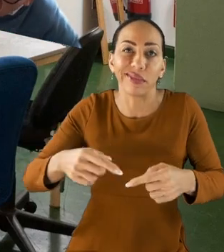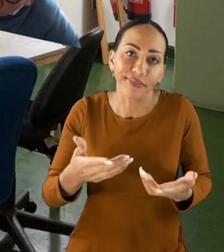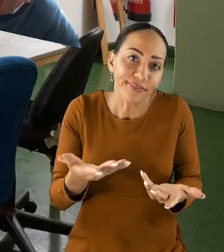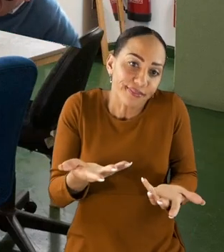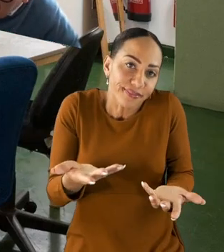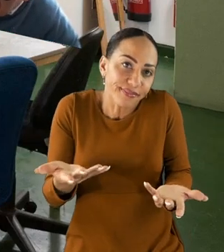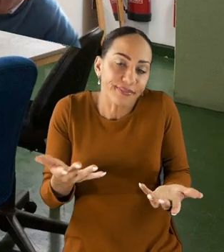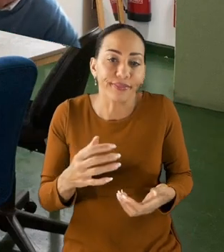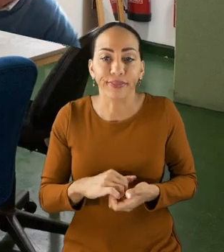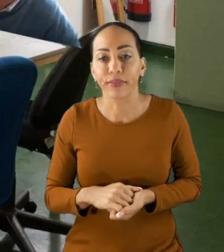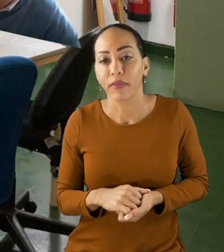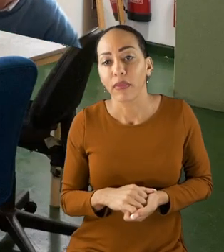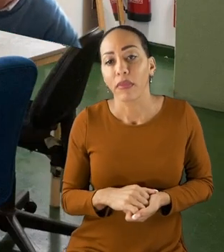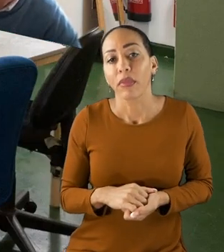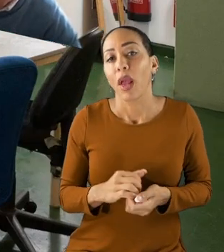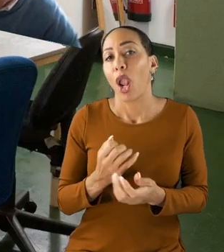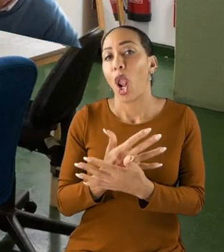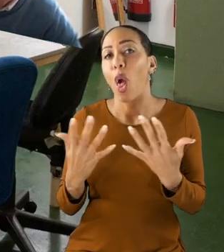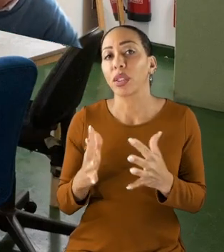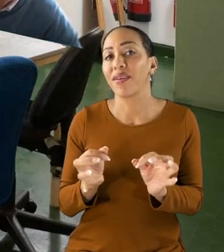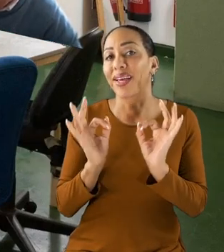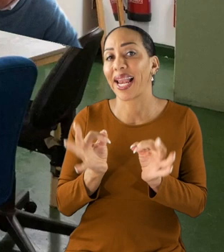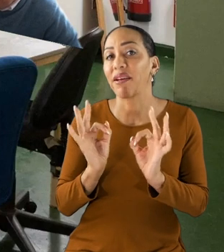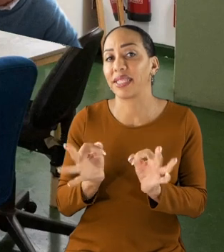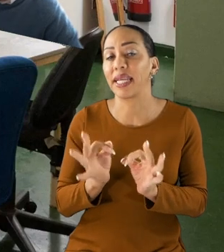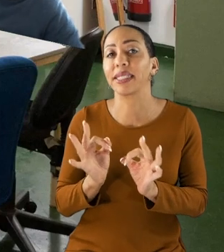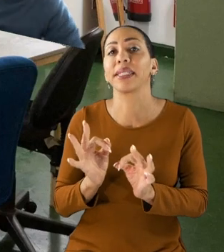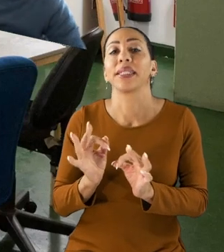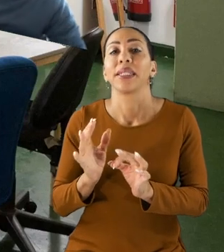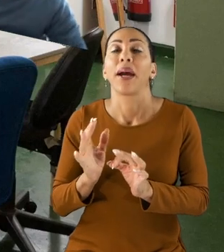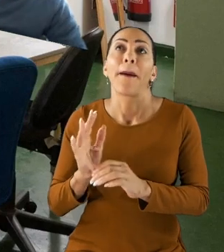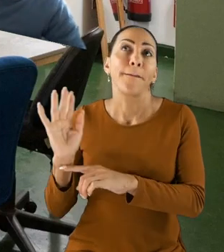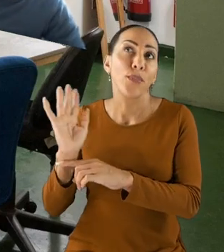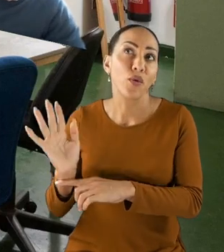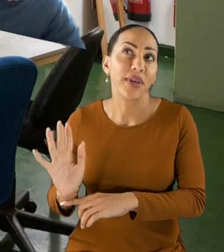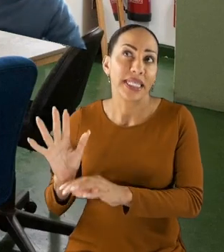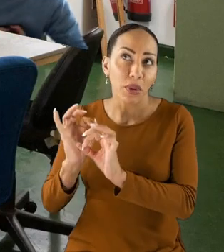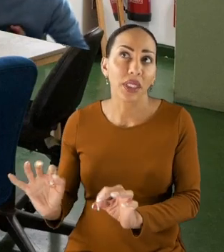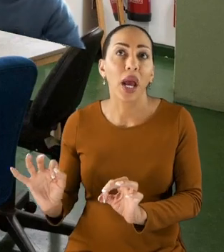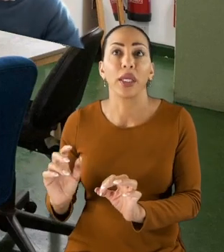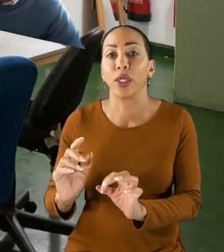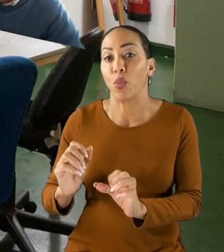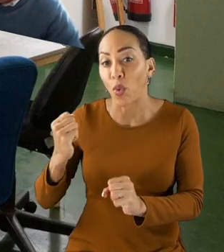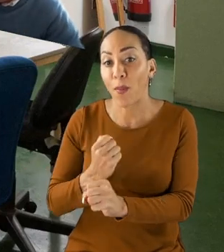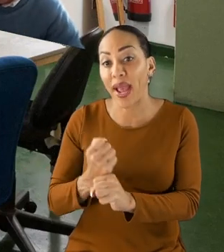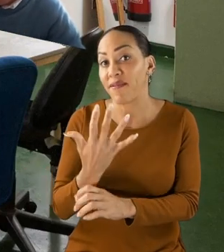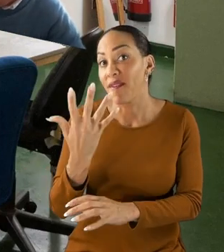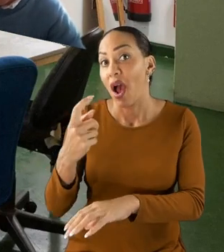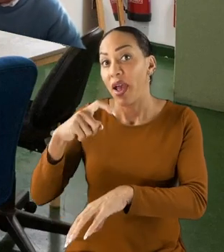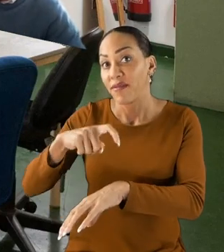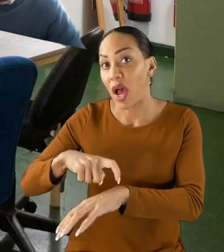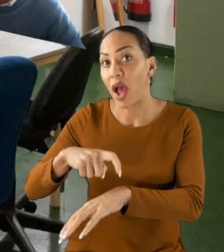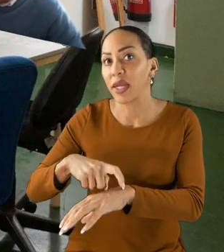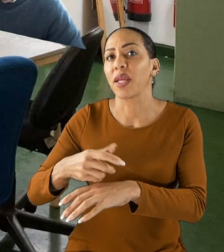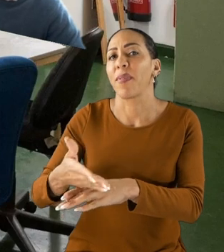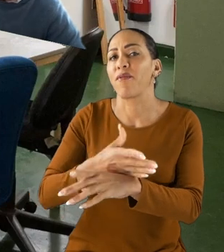And many of the classics were remade in the silent movie period. So Treasure Island, I think, 5 times. Before the